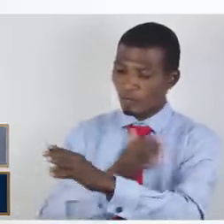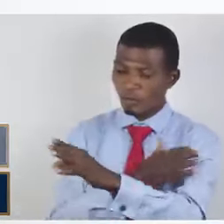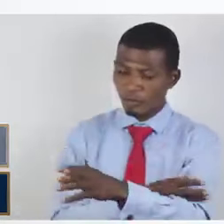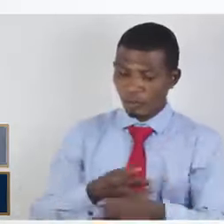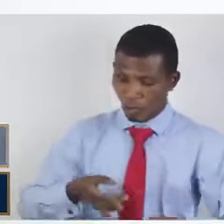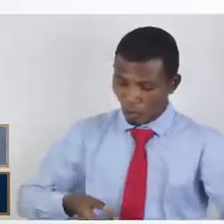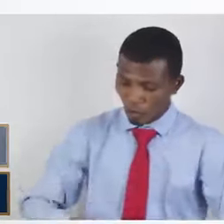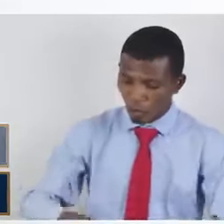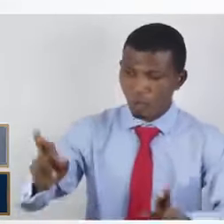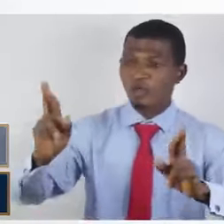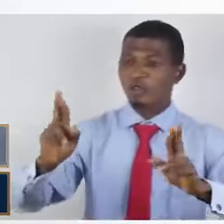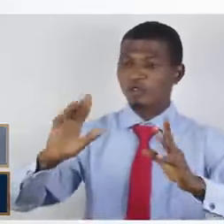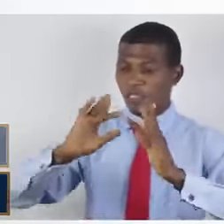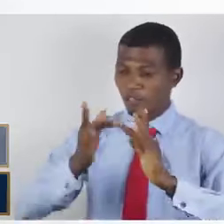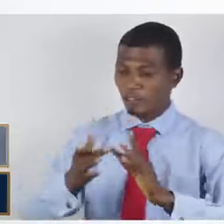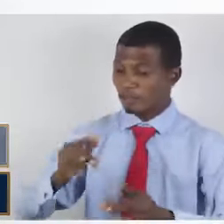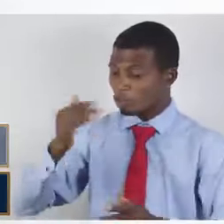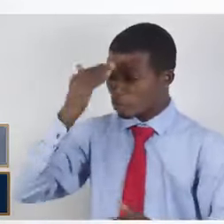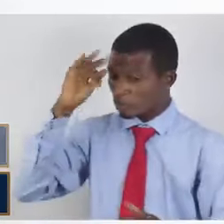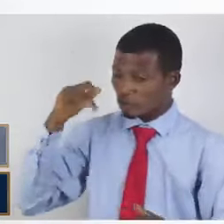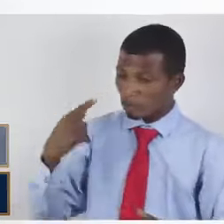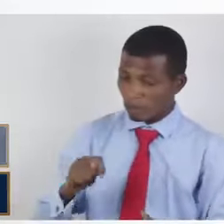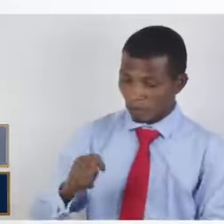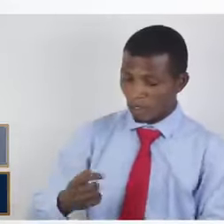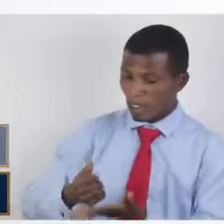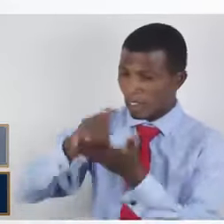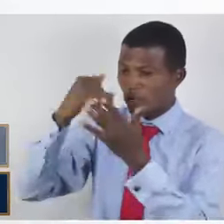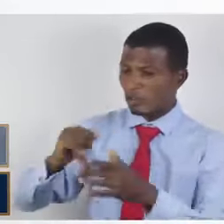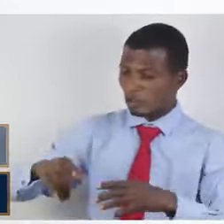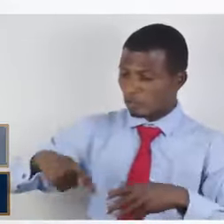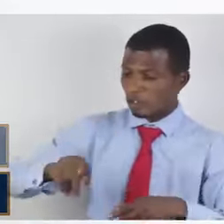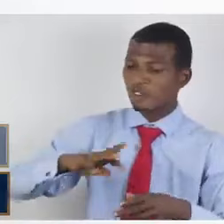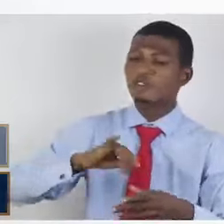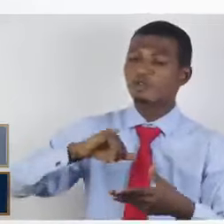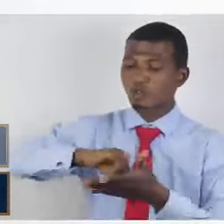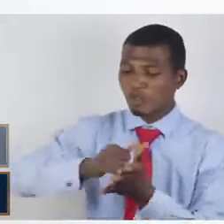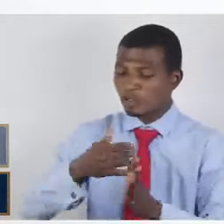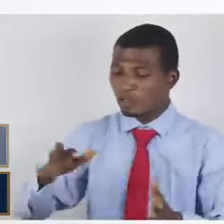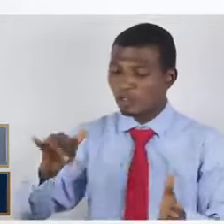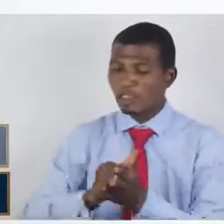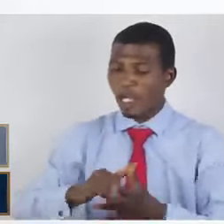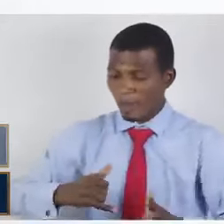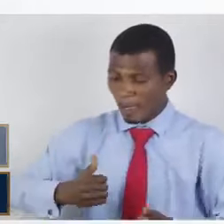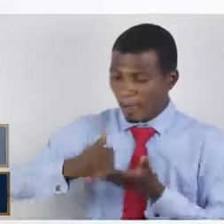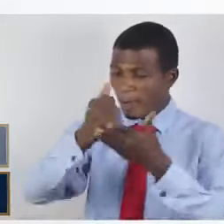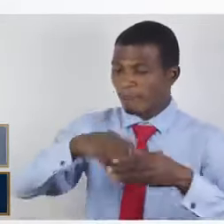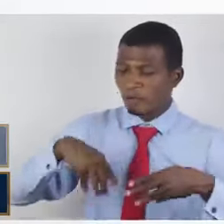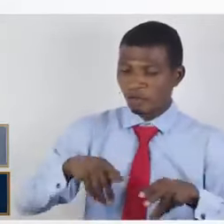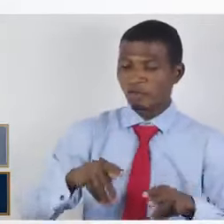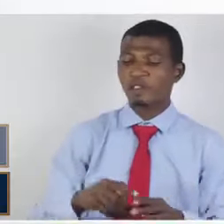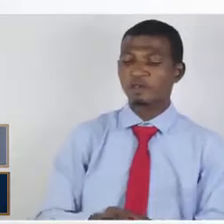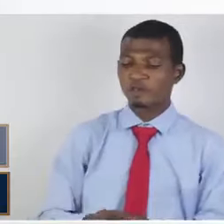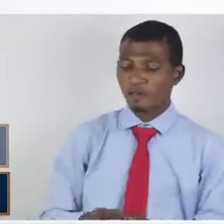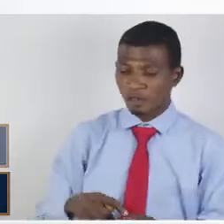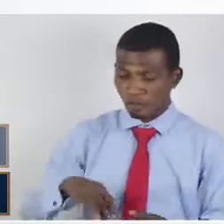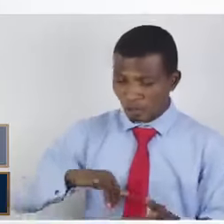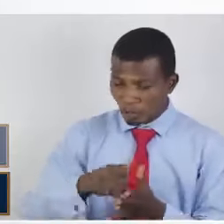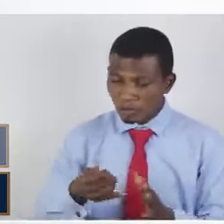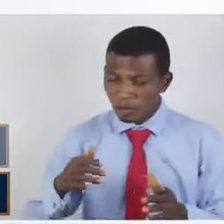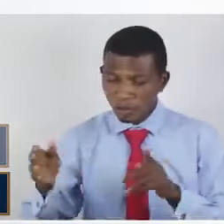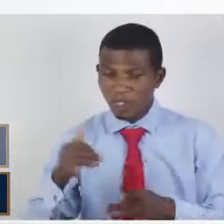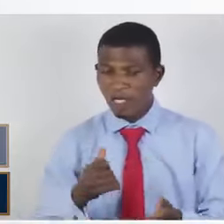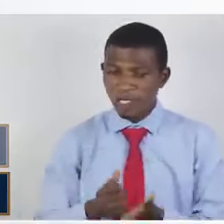road networks. If you remember the aids to trade, aids to trade are those ancillaries that facilitate